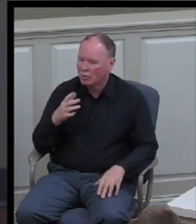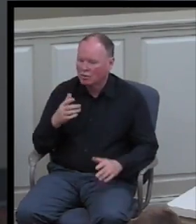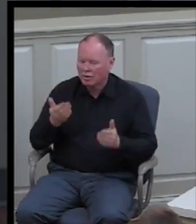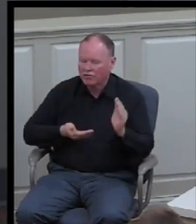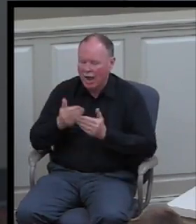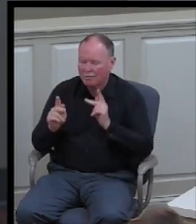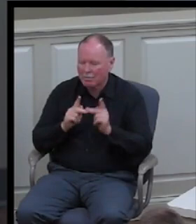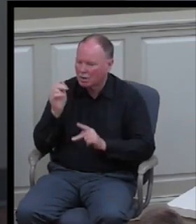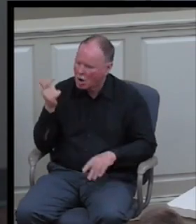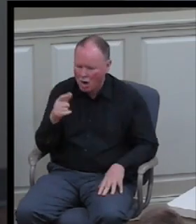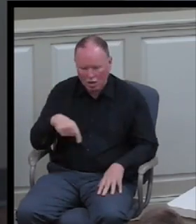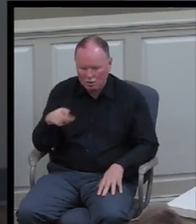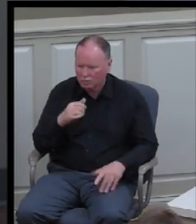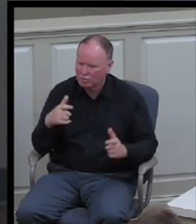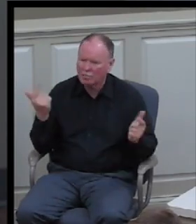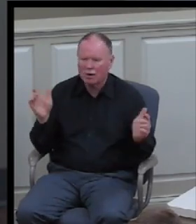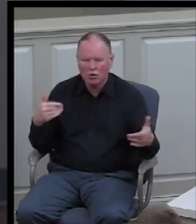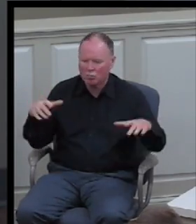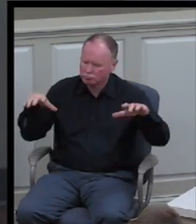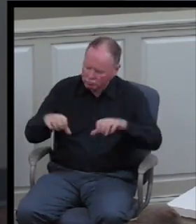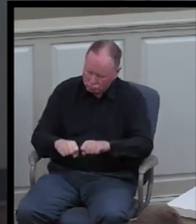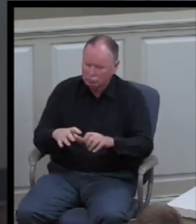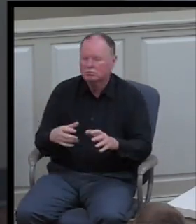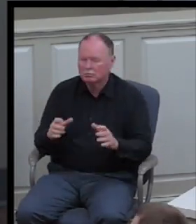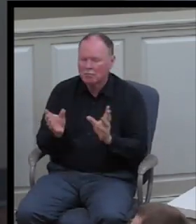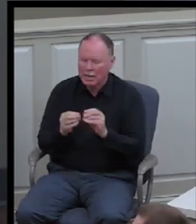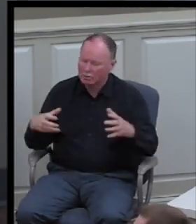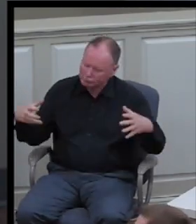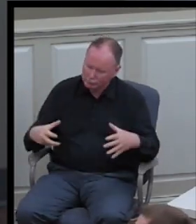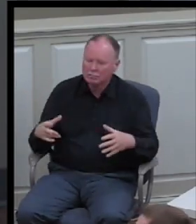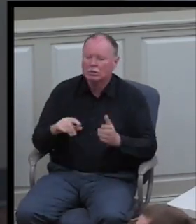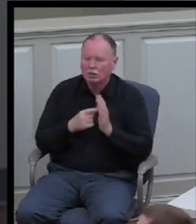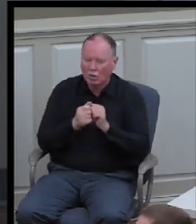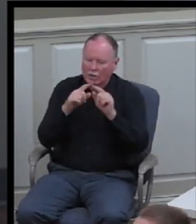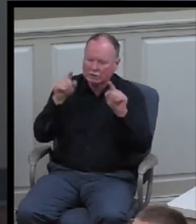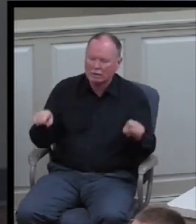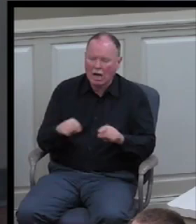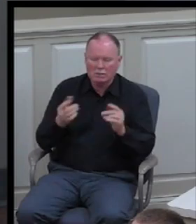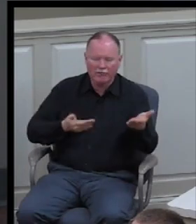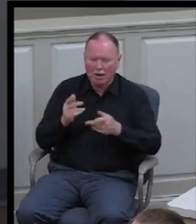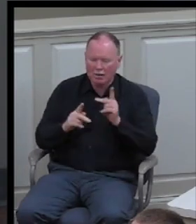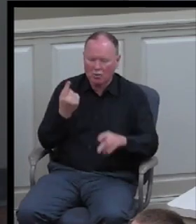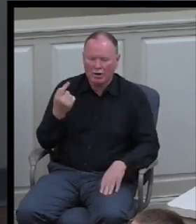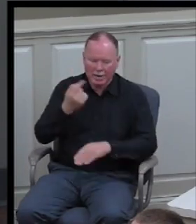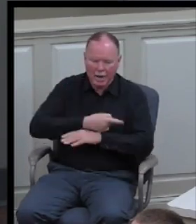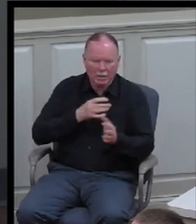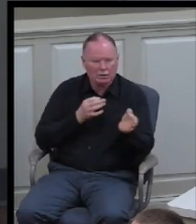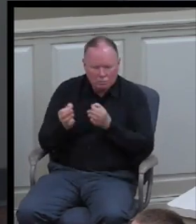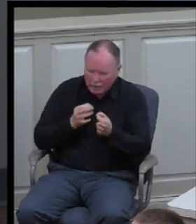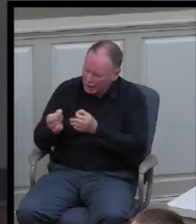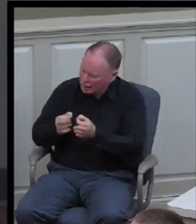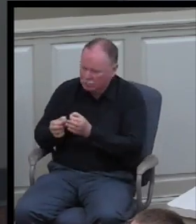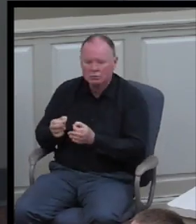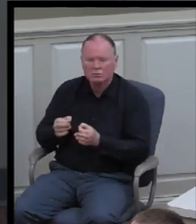all the folks, and we're going to get a pretty big room and start with signs in that forum and just invite everyone one day and walk them through the